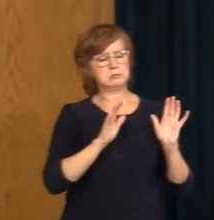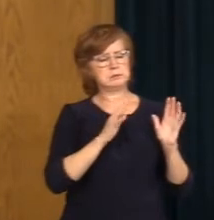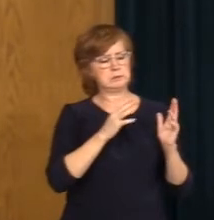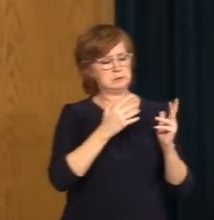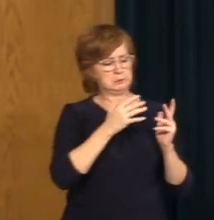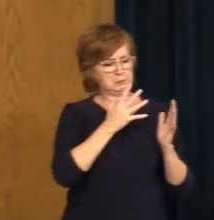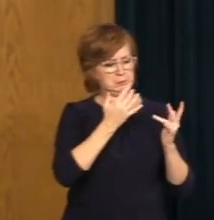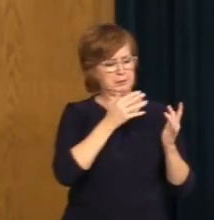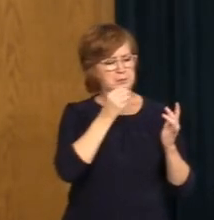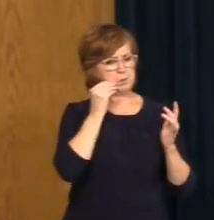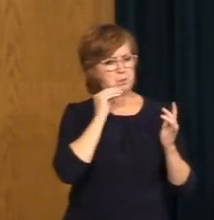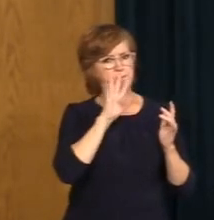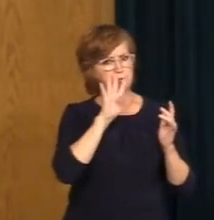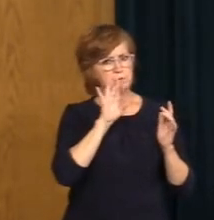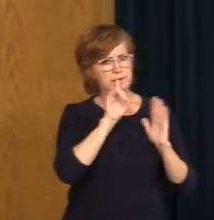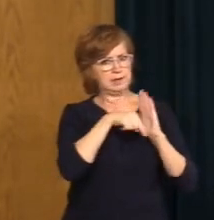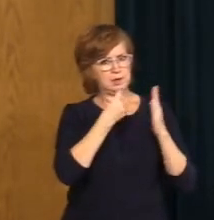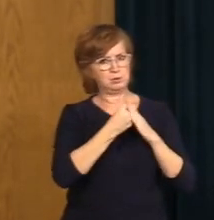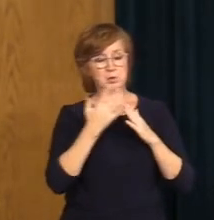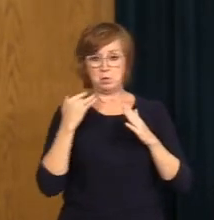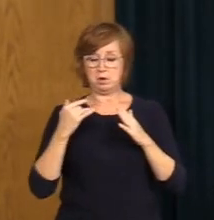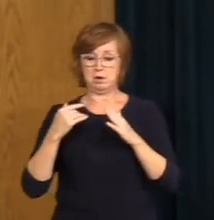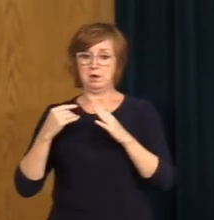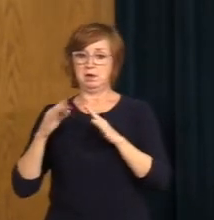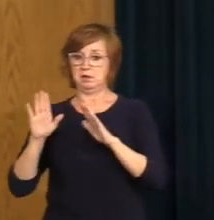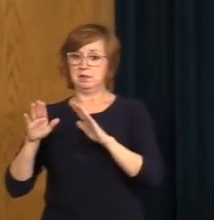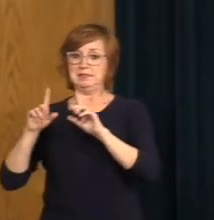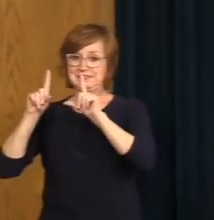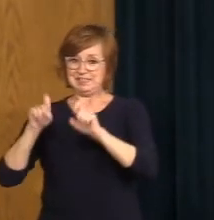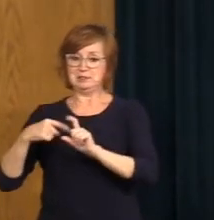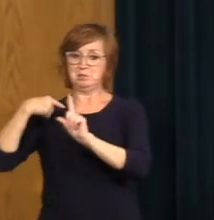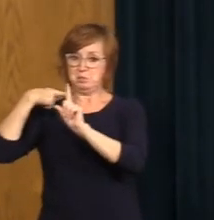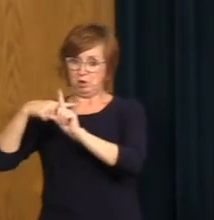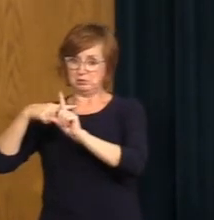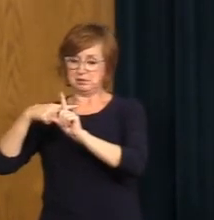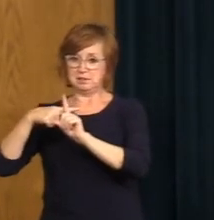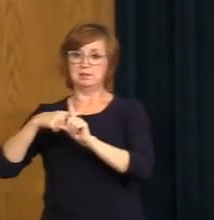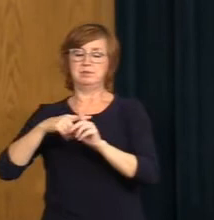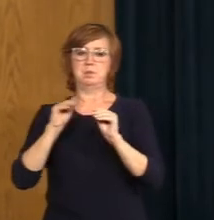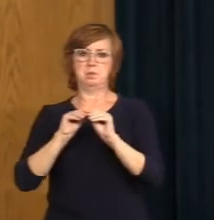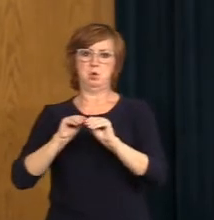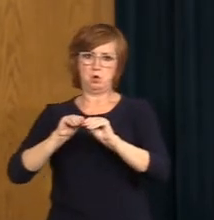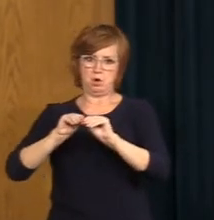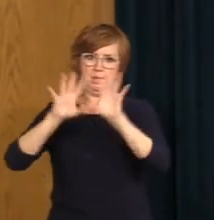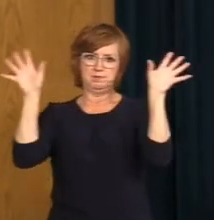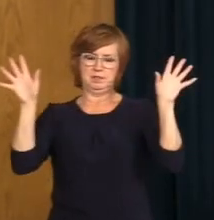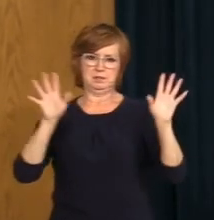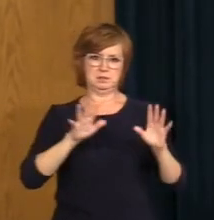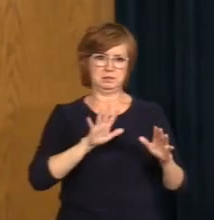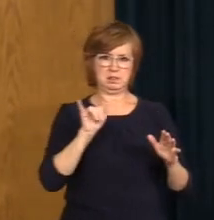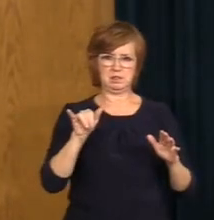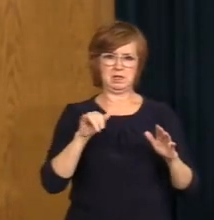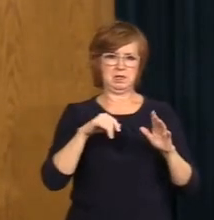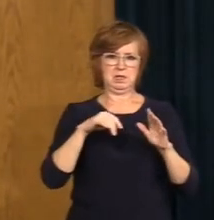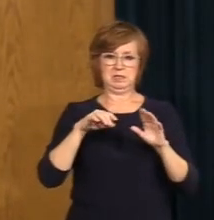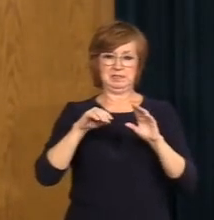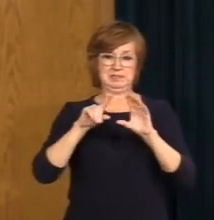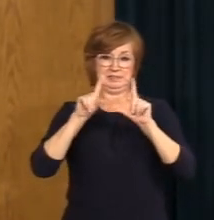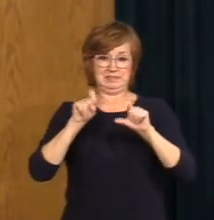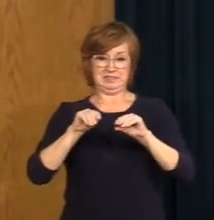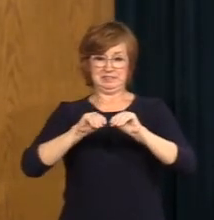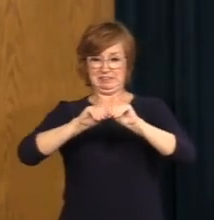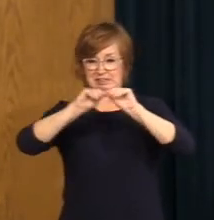48 hours. But again, I think generally testing is widely available, but 811 will, first of all, we do our